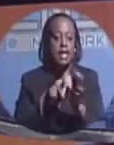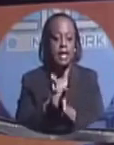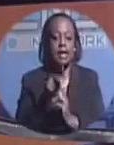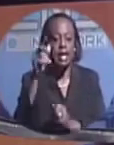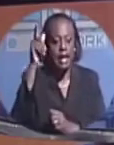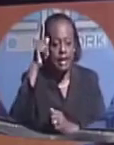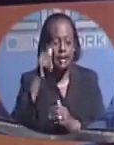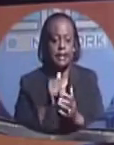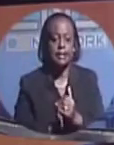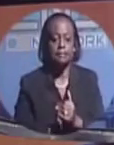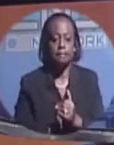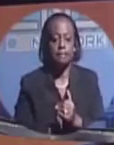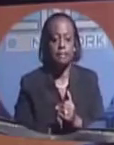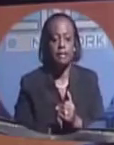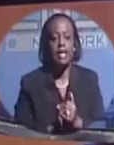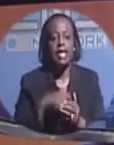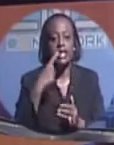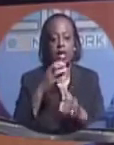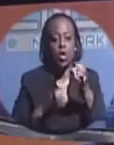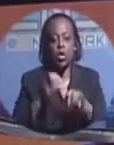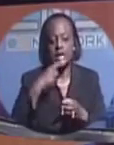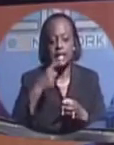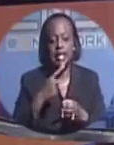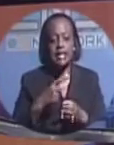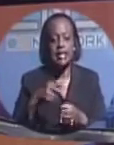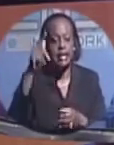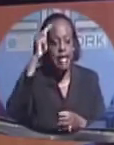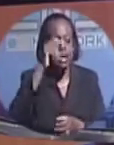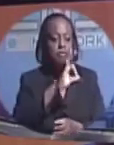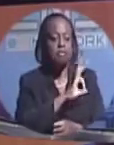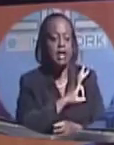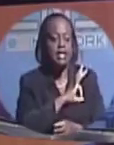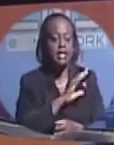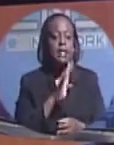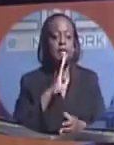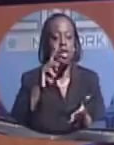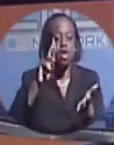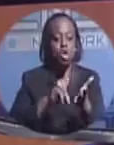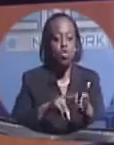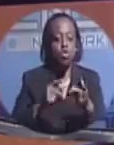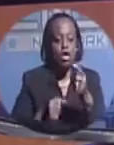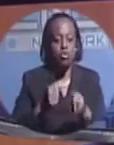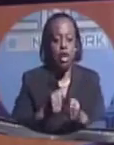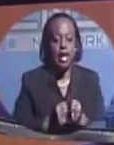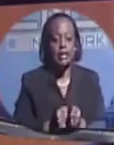court agreed and ordered that Tyrone Francis be retried. He'll remain on bail in the meantime.